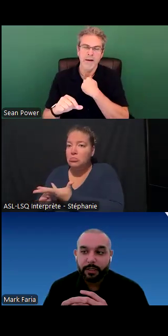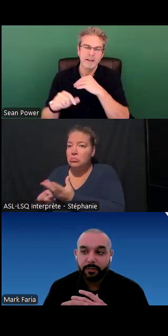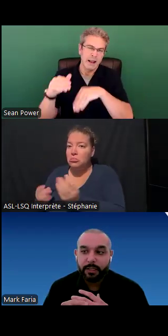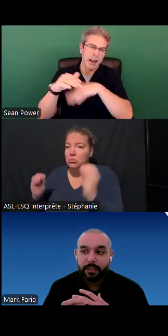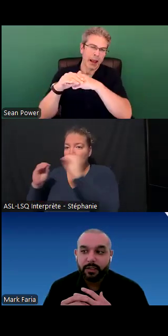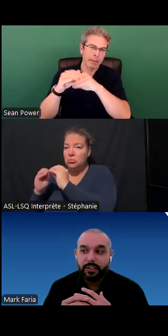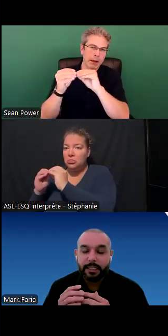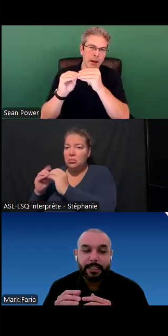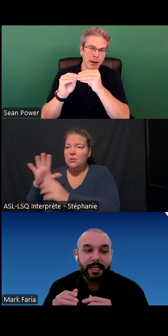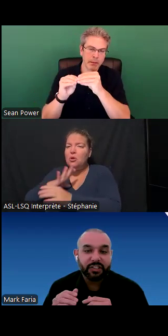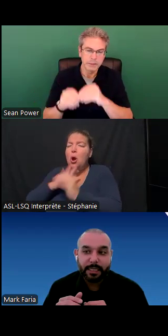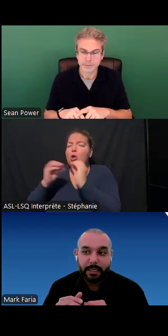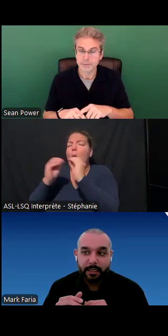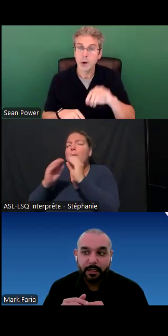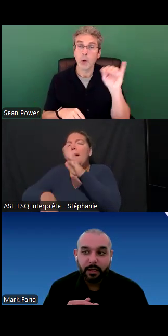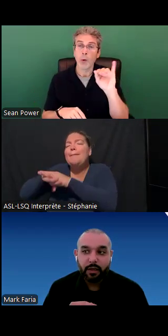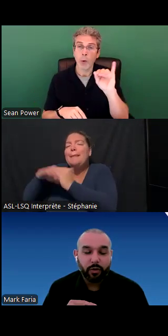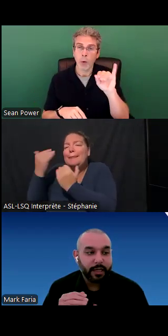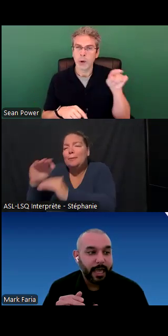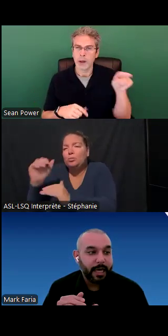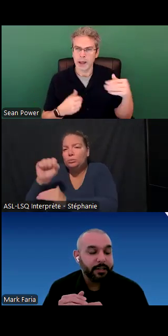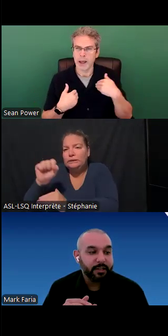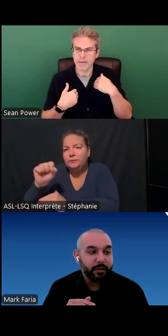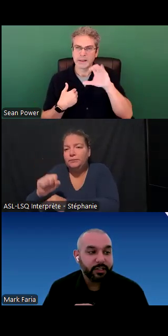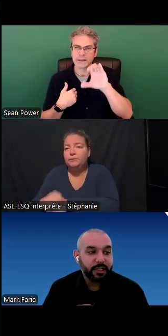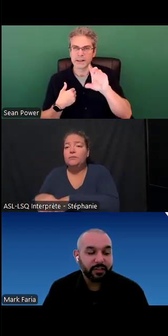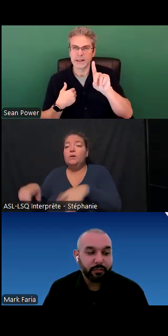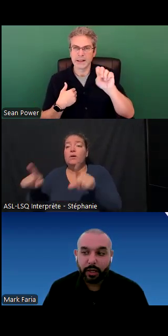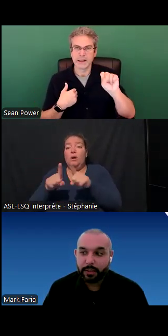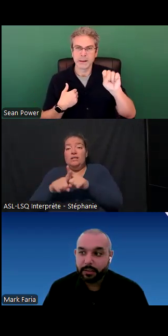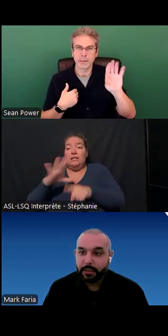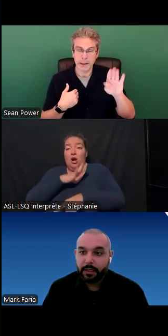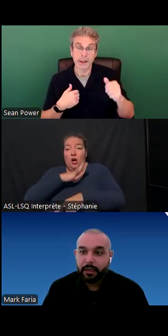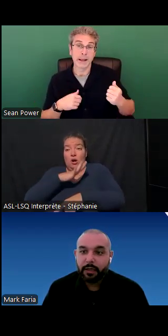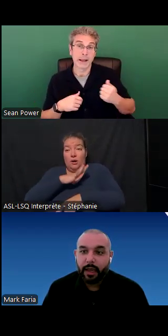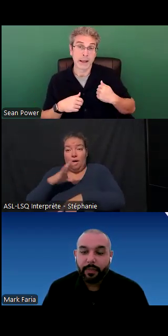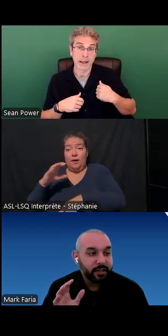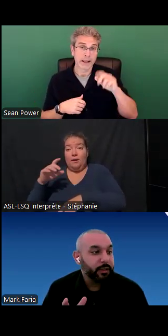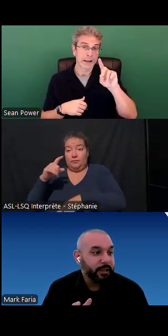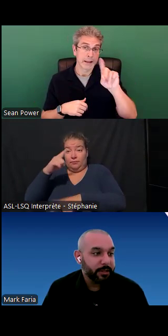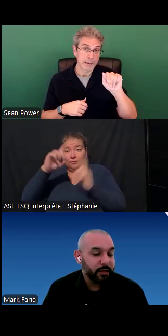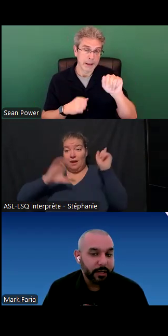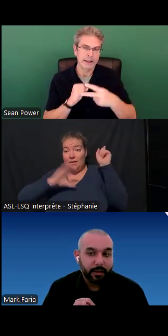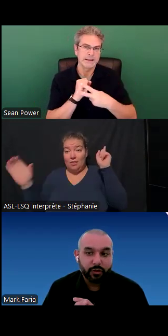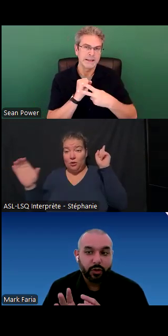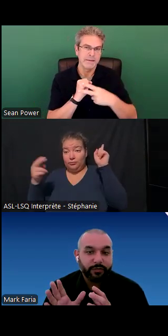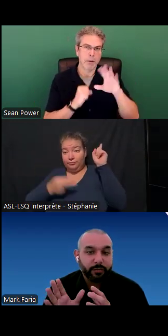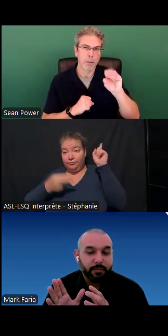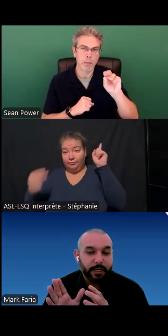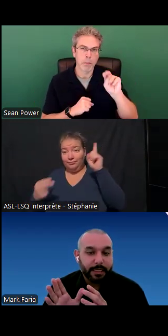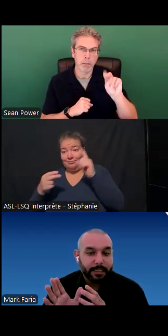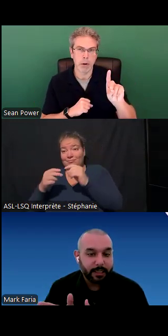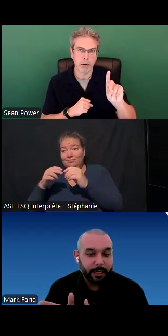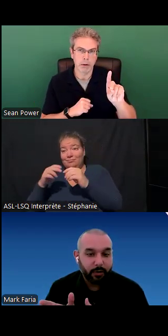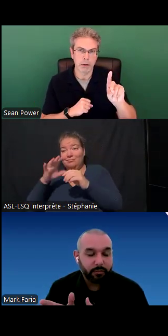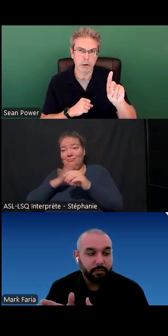the RDSP is the CDSB, or the Canada Disability Savings Bond. And that's completely based on income. So you don't have to put